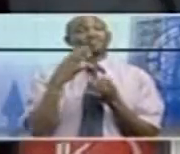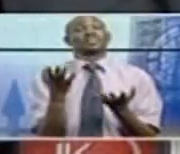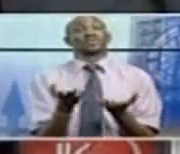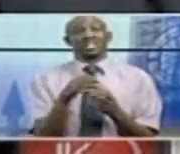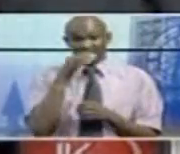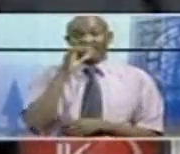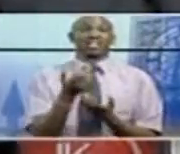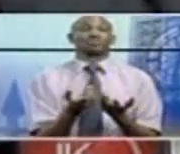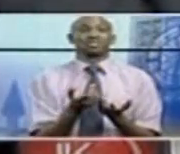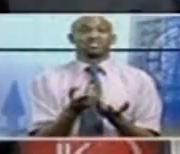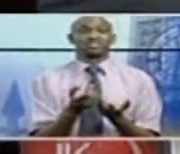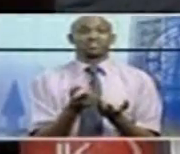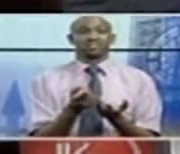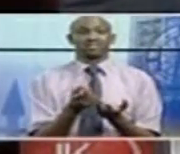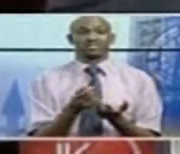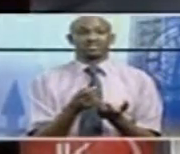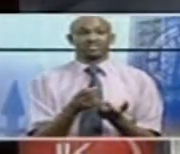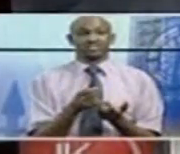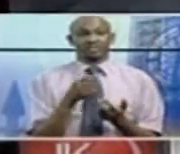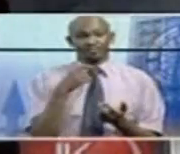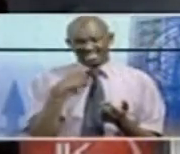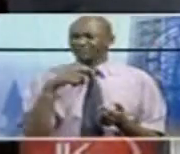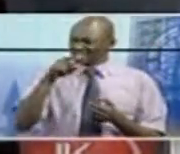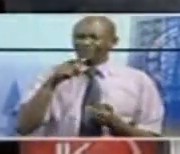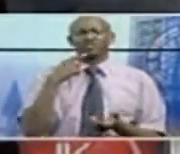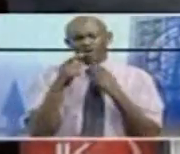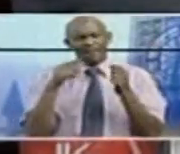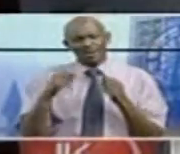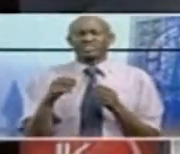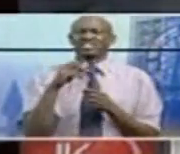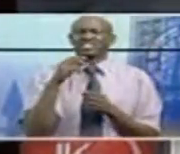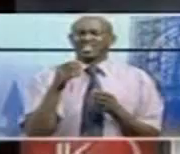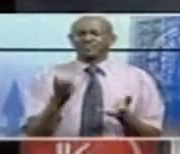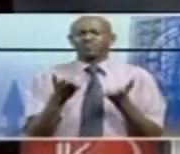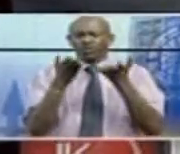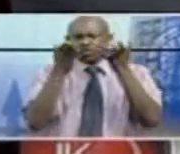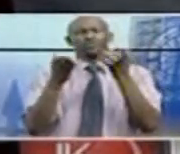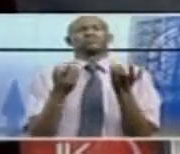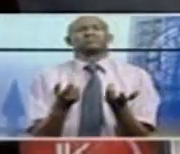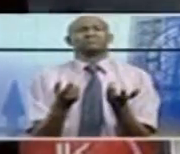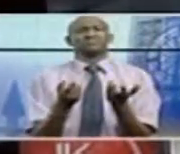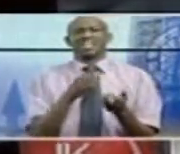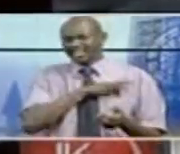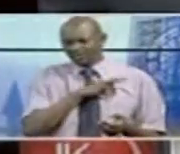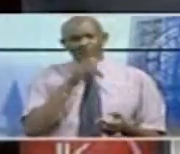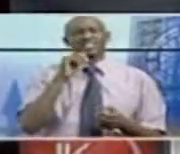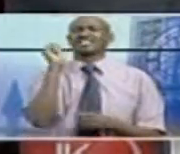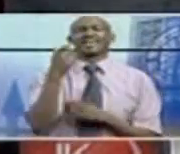we drank. Using. He's not about improving the revenue for this country. No, but how do I improve it?